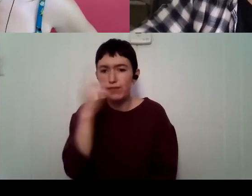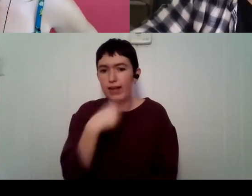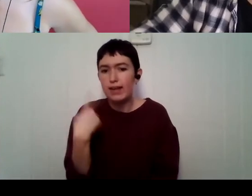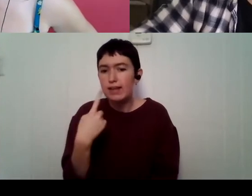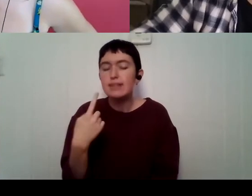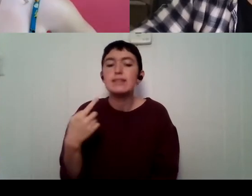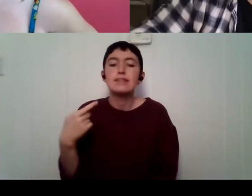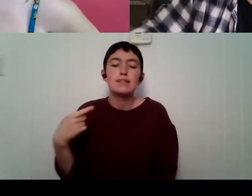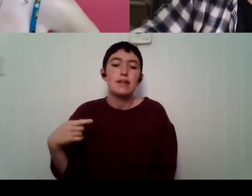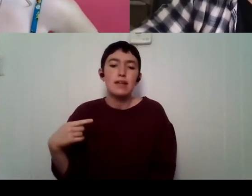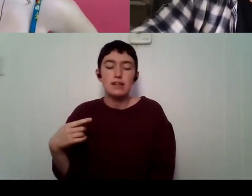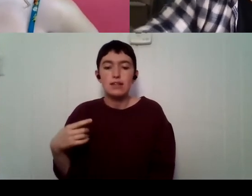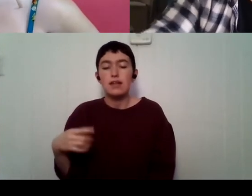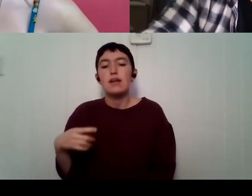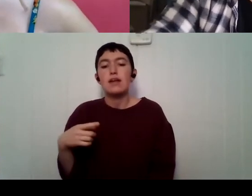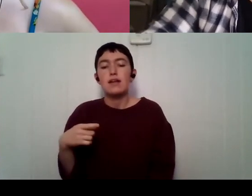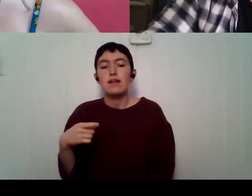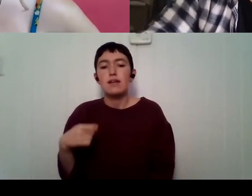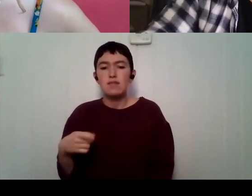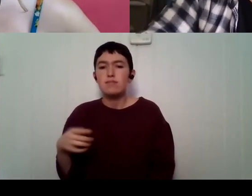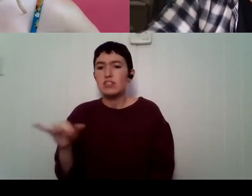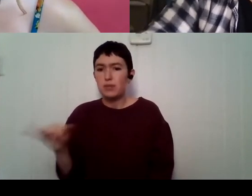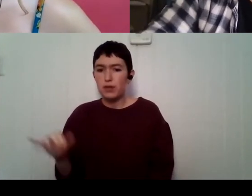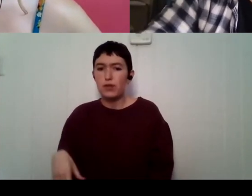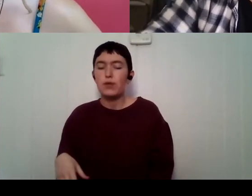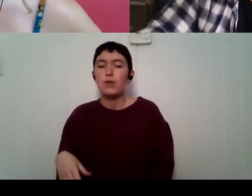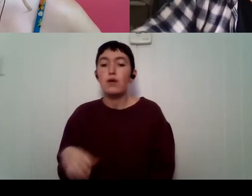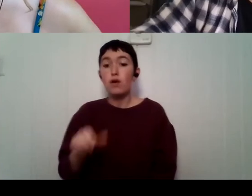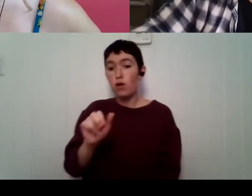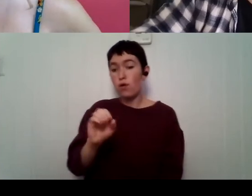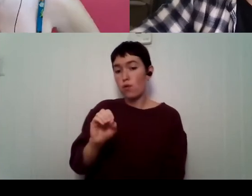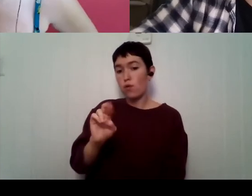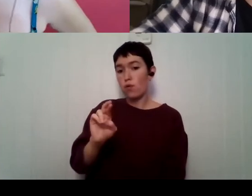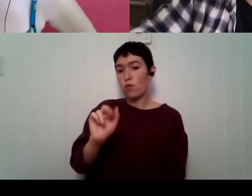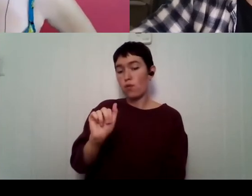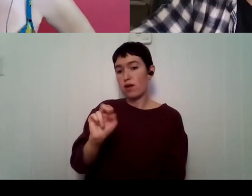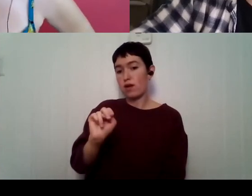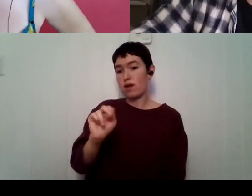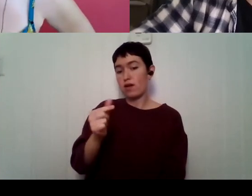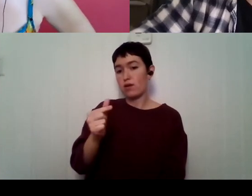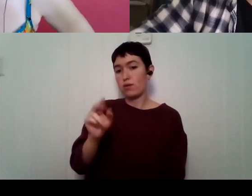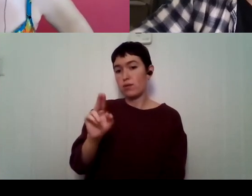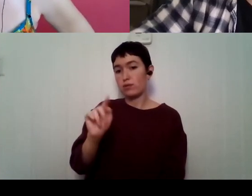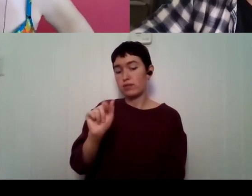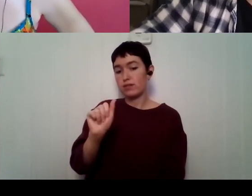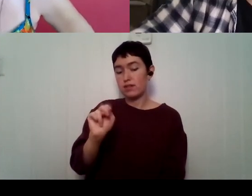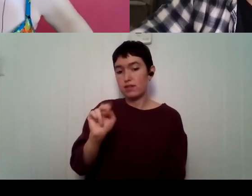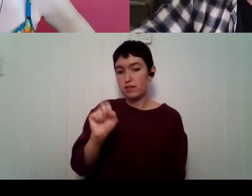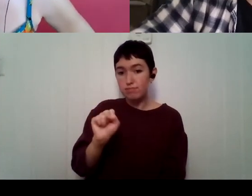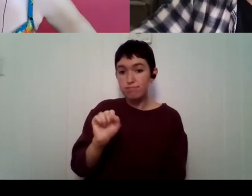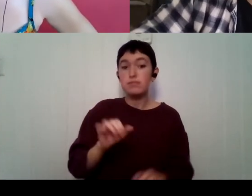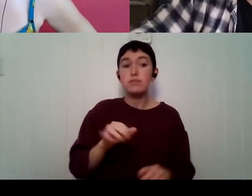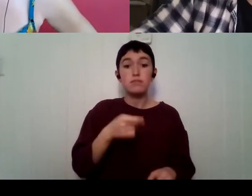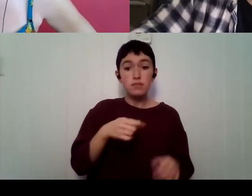depend. For instance, orangutans are really interesting. They stay with their mom till they're 8, which is a very long